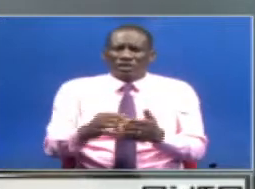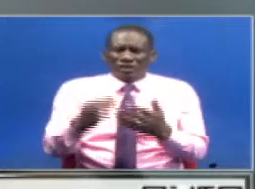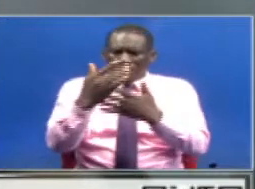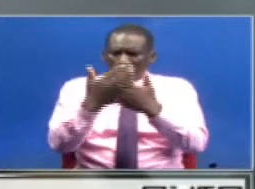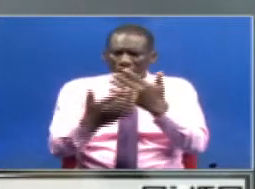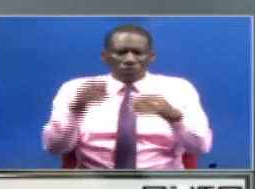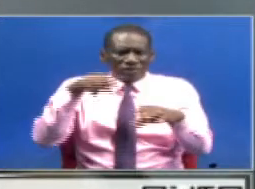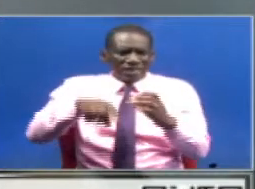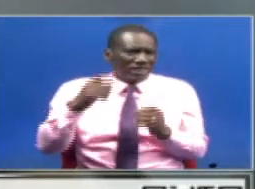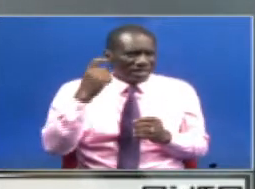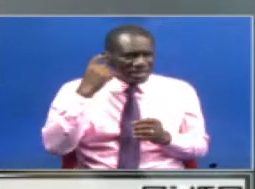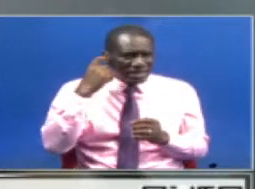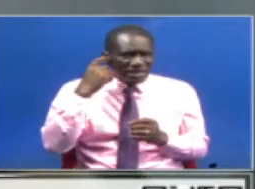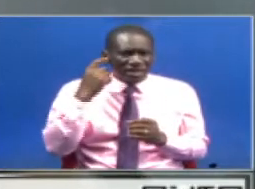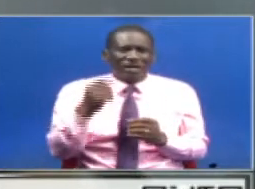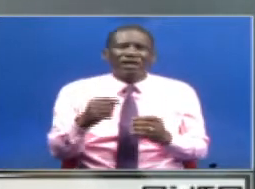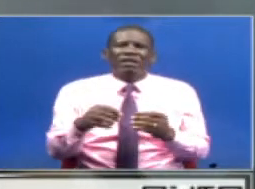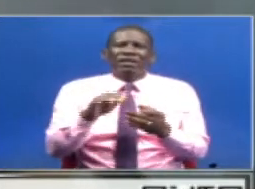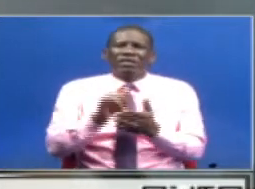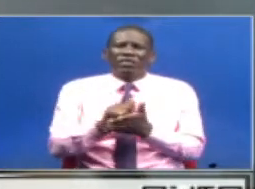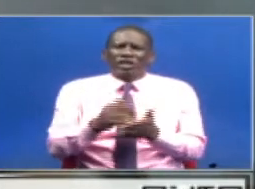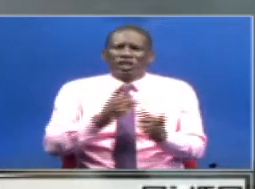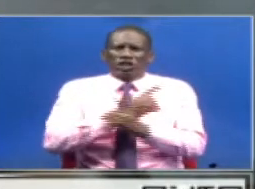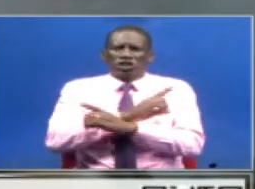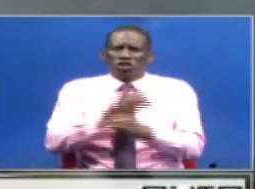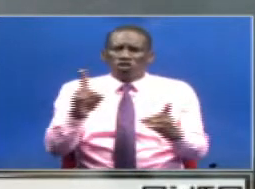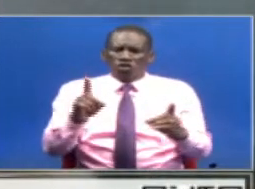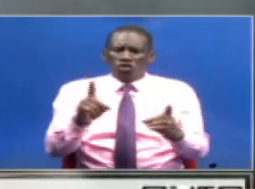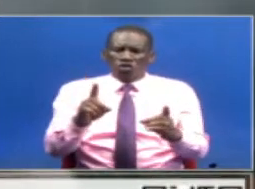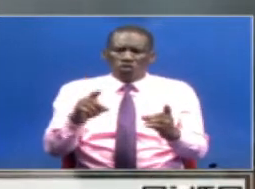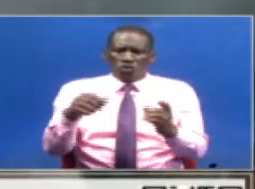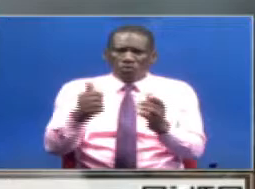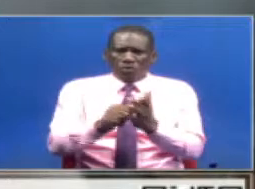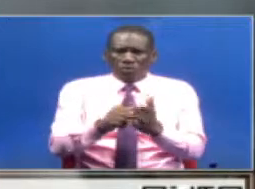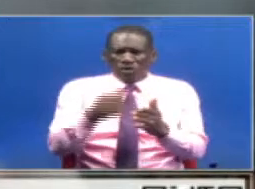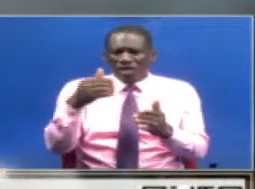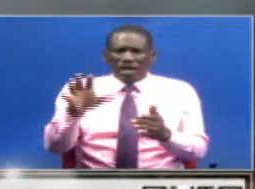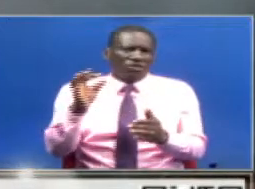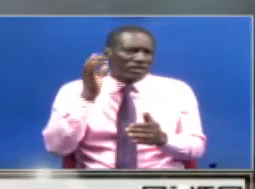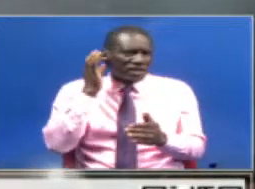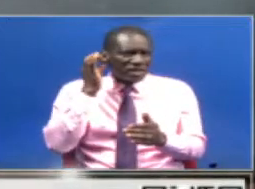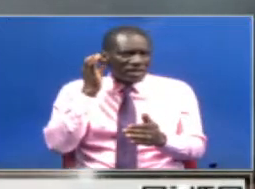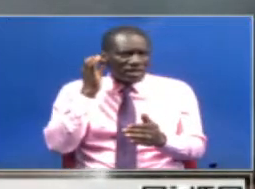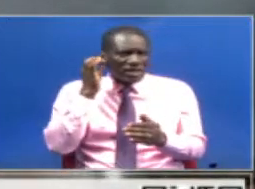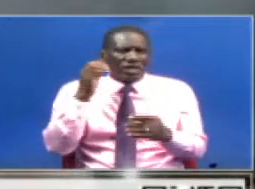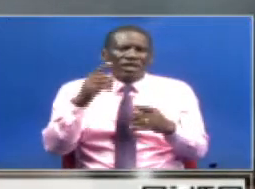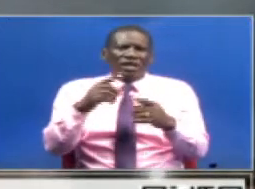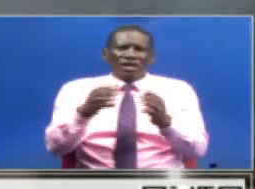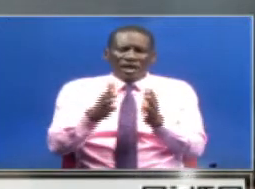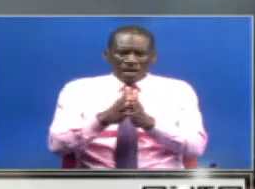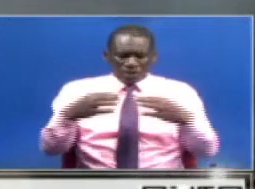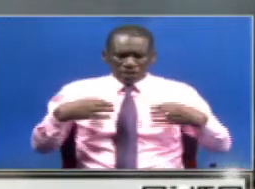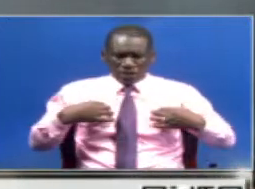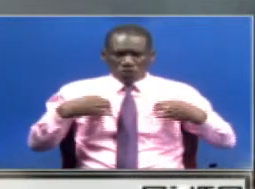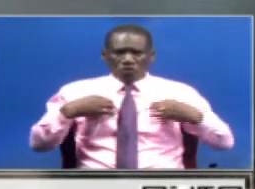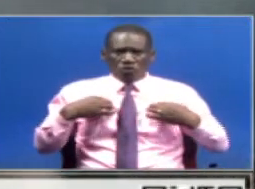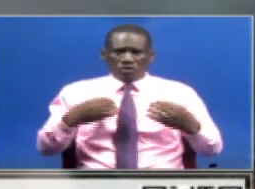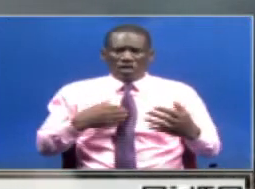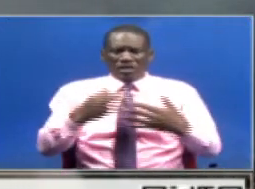ear, that there was no inflammation on the outer ear. Her clothes were